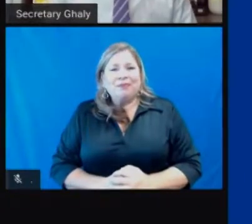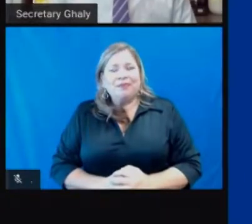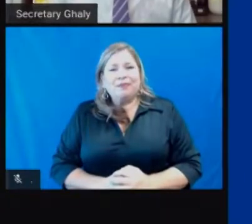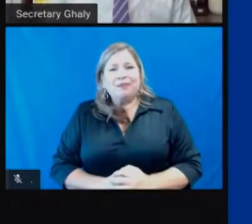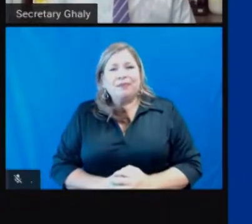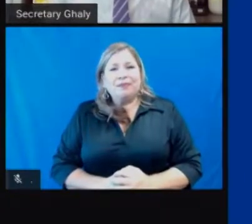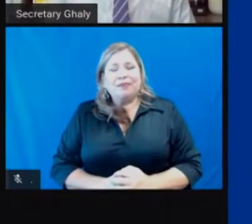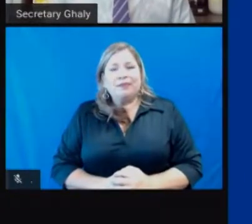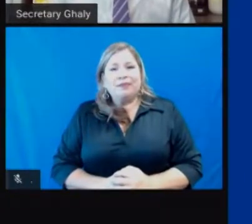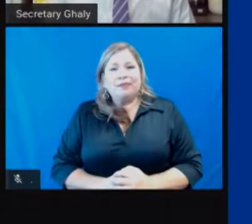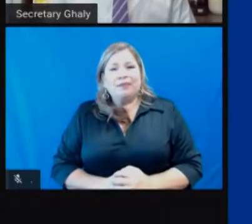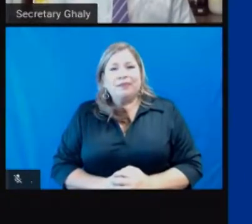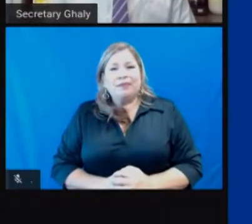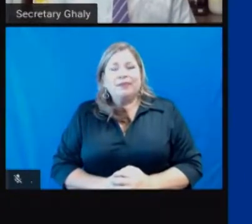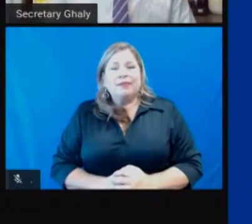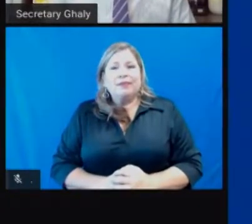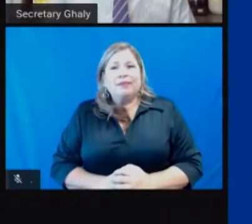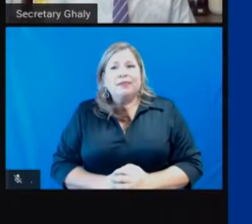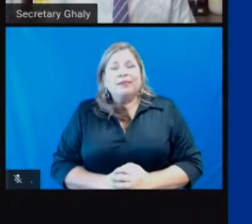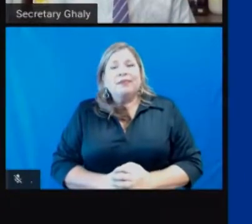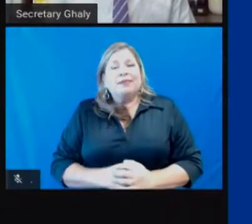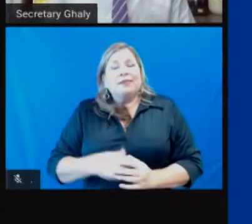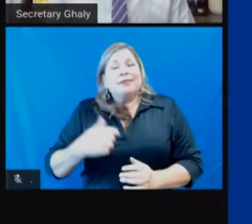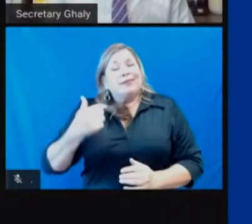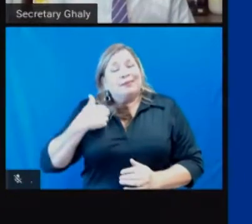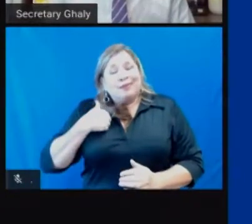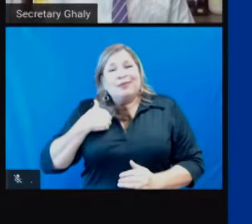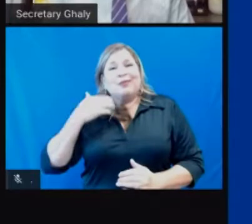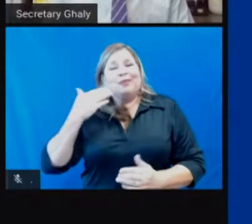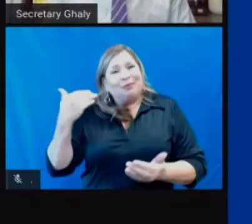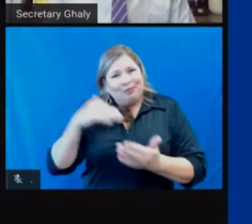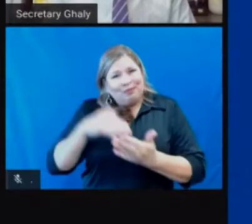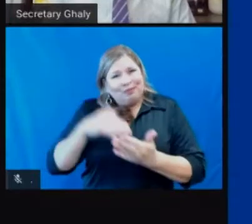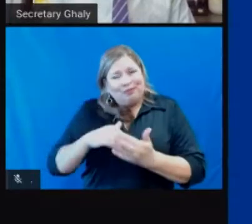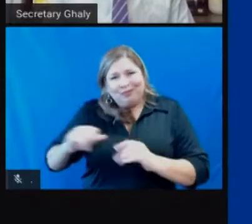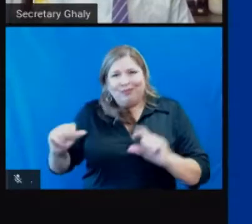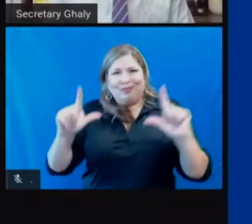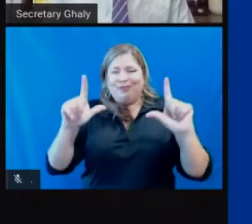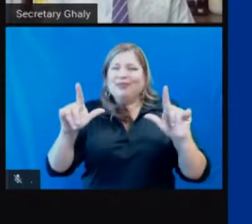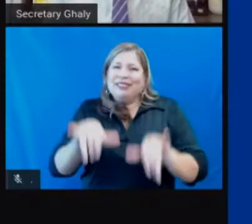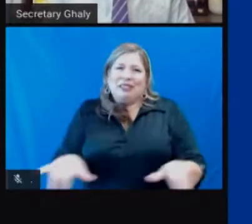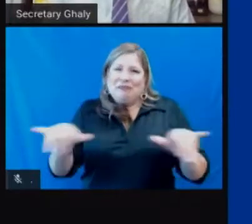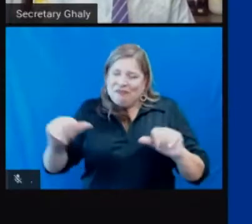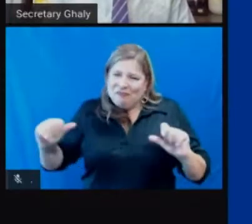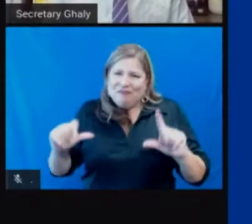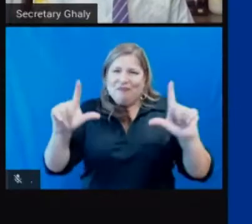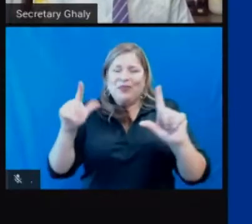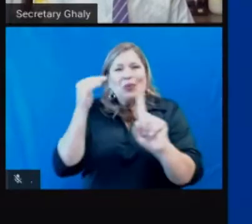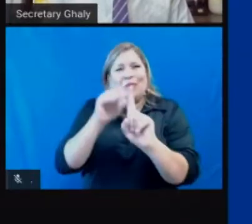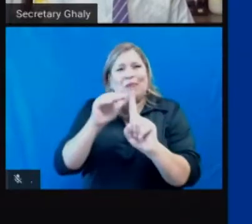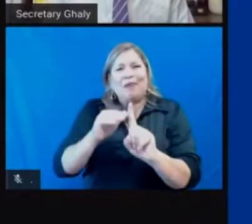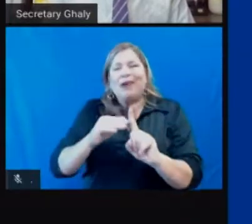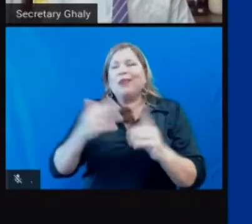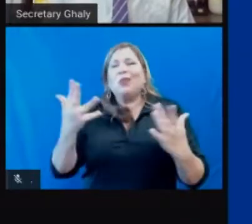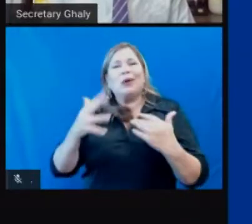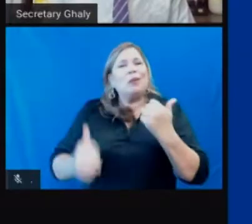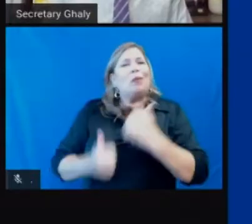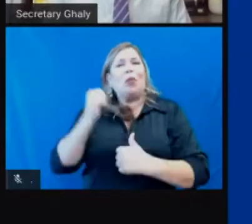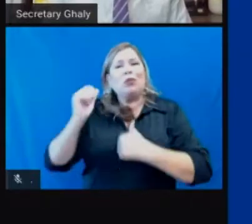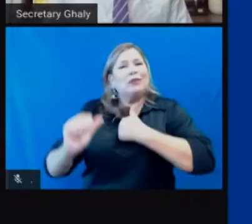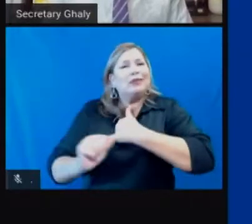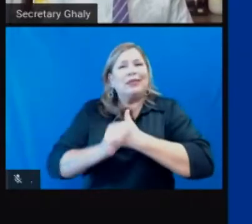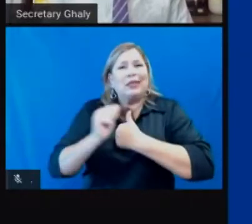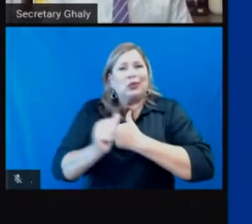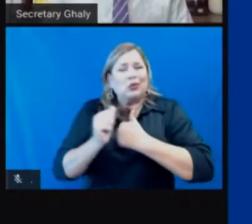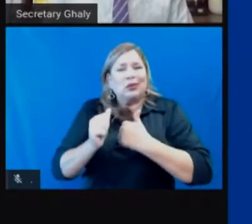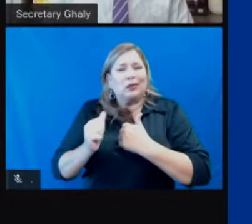So a reminder, I've used this slide many times before about what some of those high-risk activities are. We